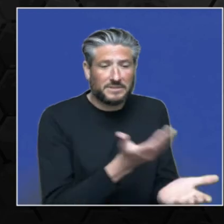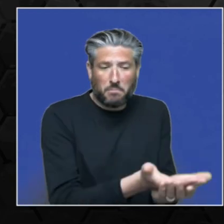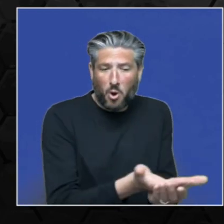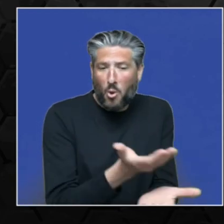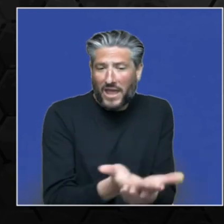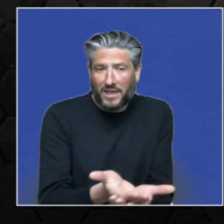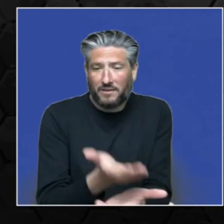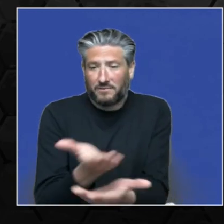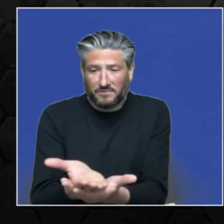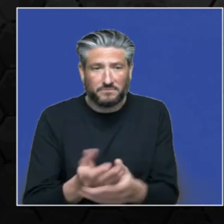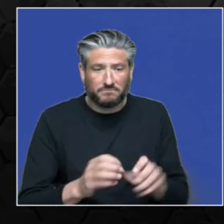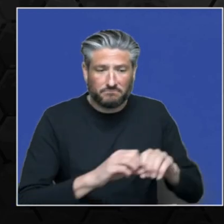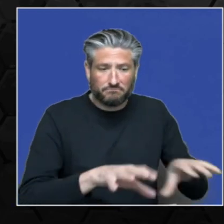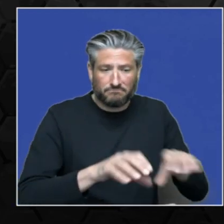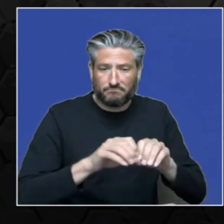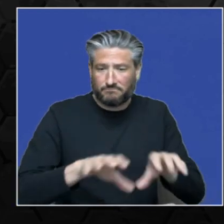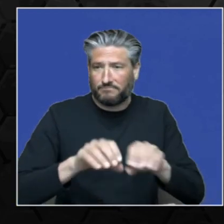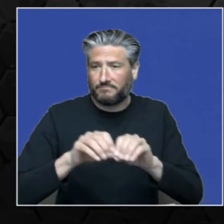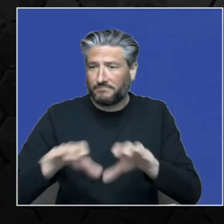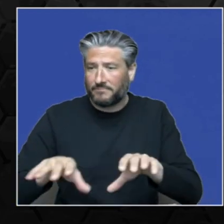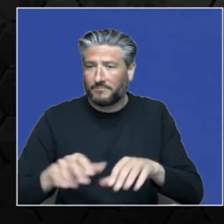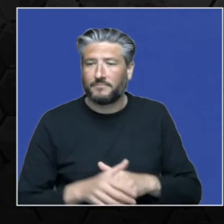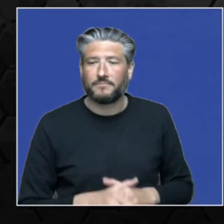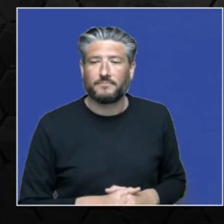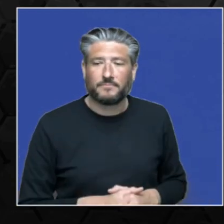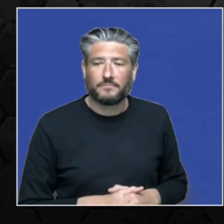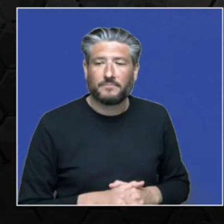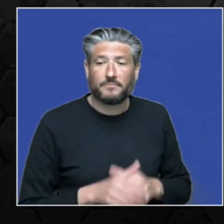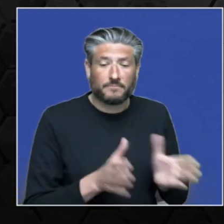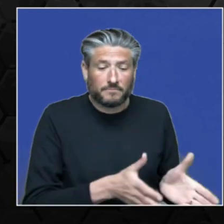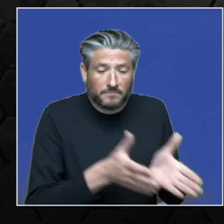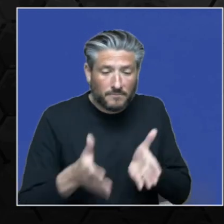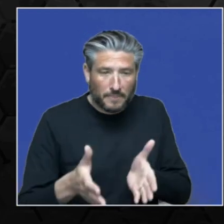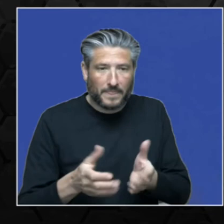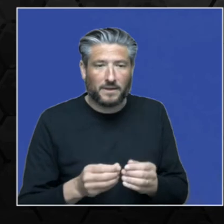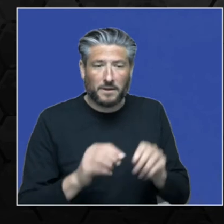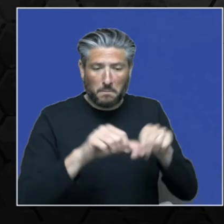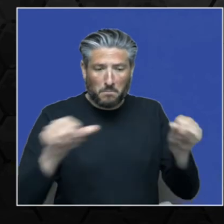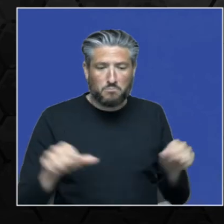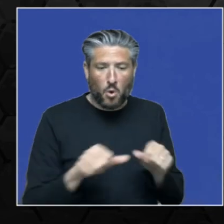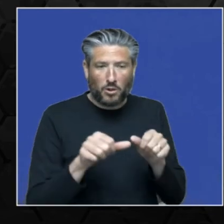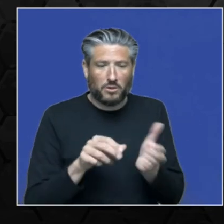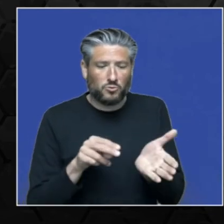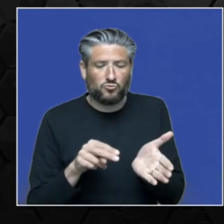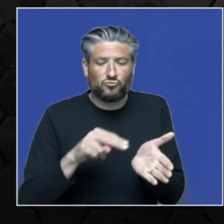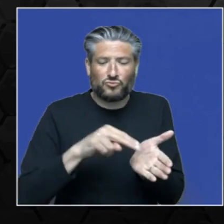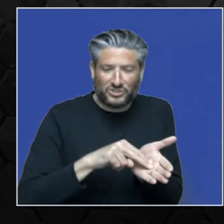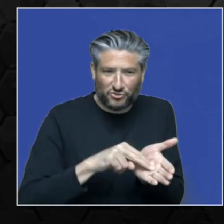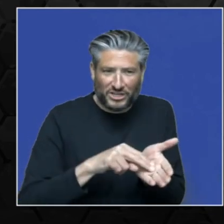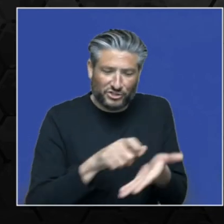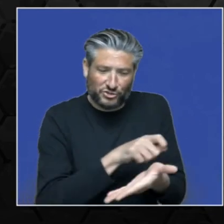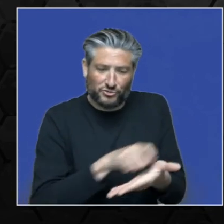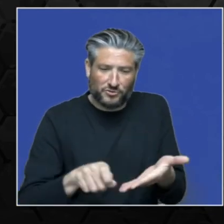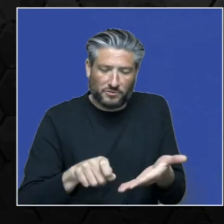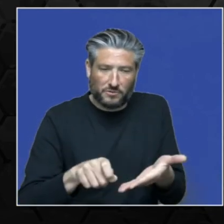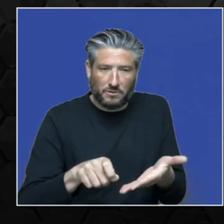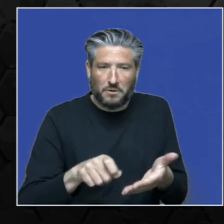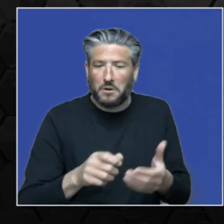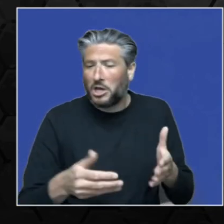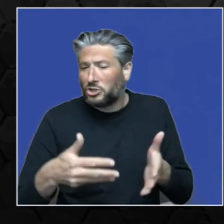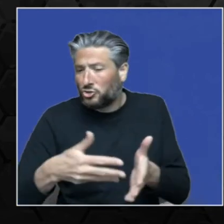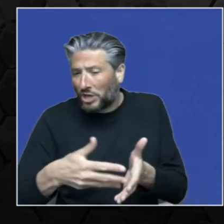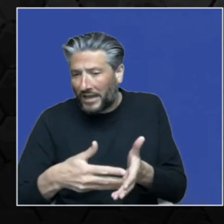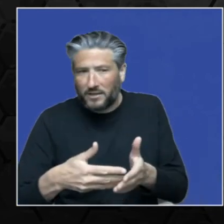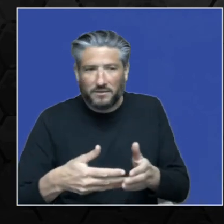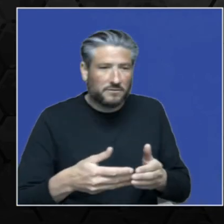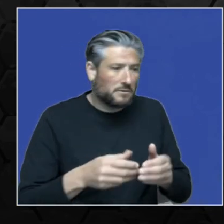model registration and management, so you can check multiple versions of models and the data